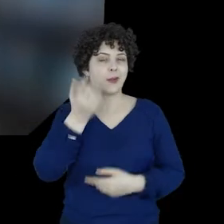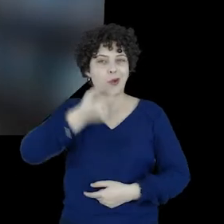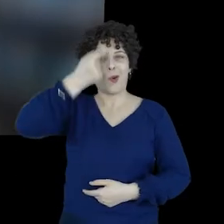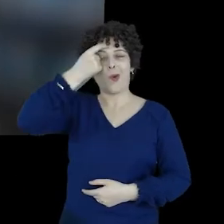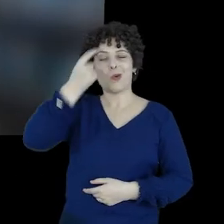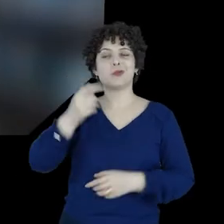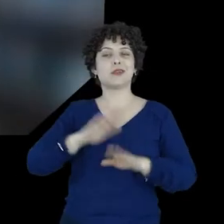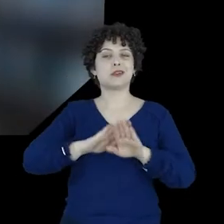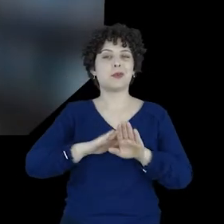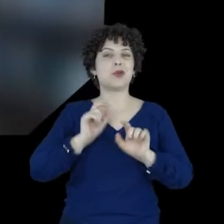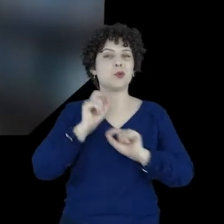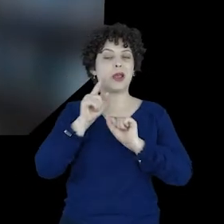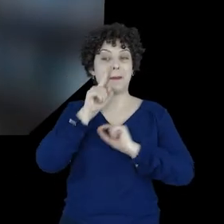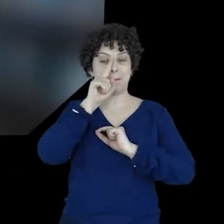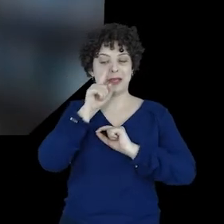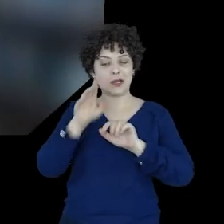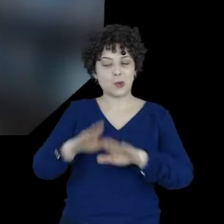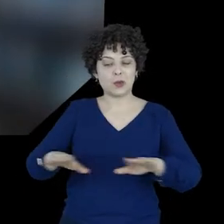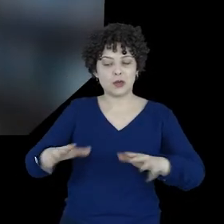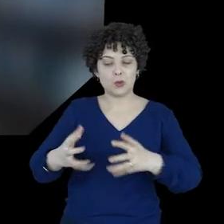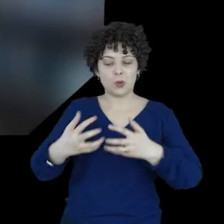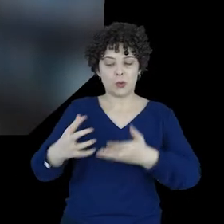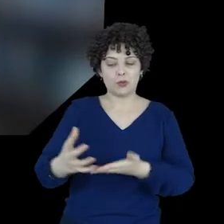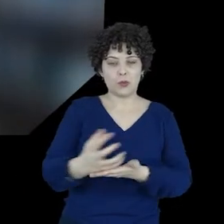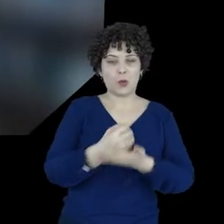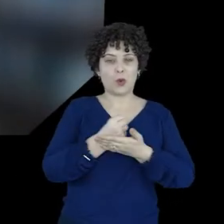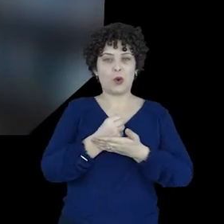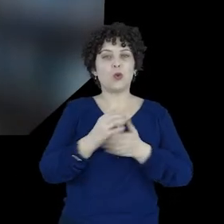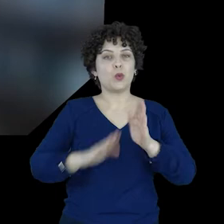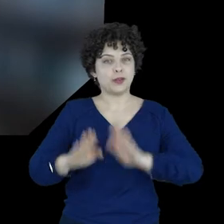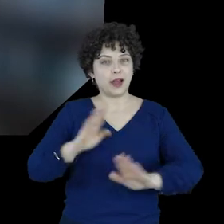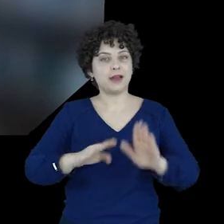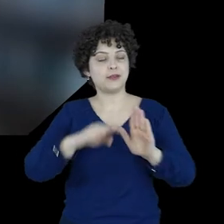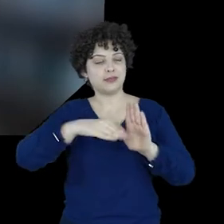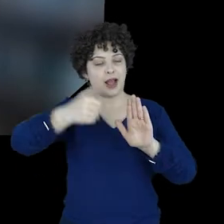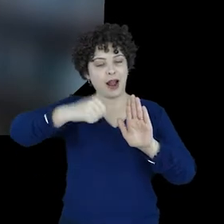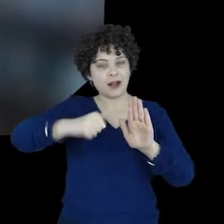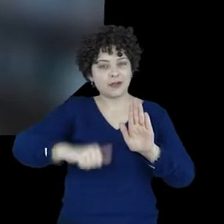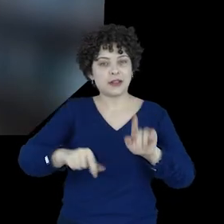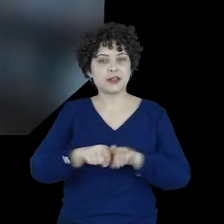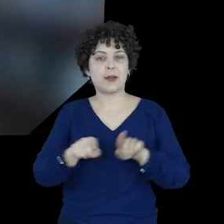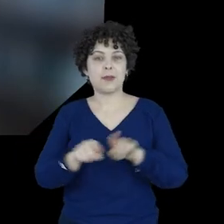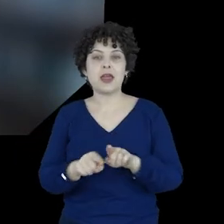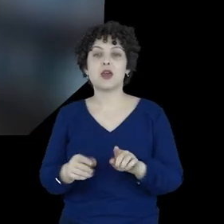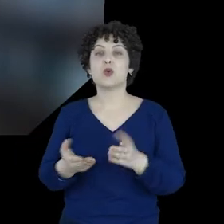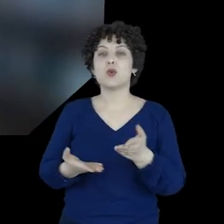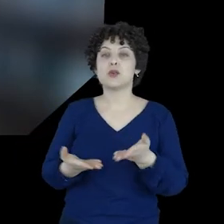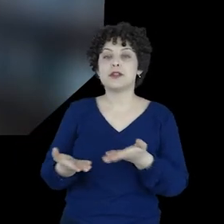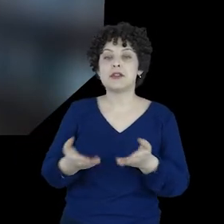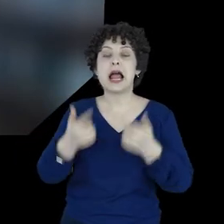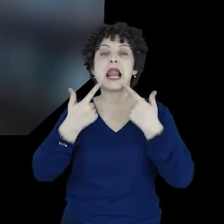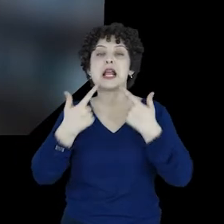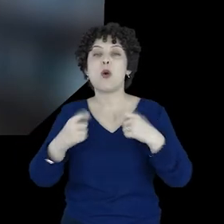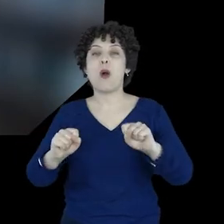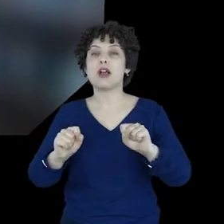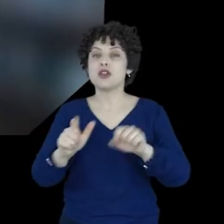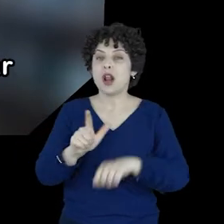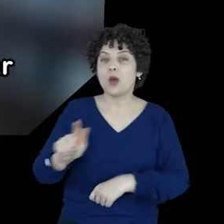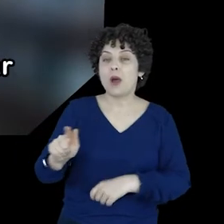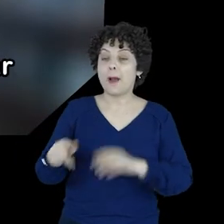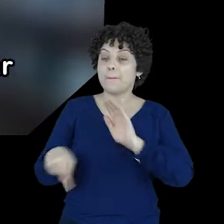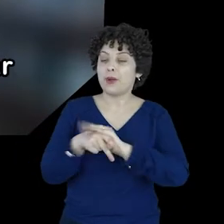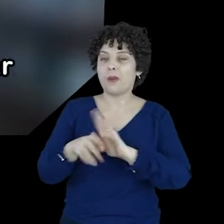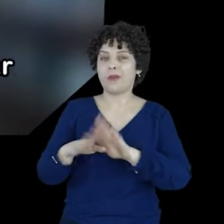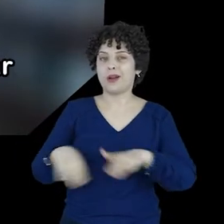the risks arising from the processing of the child's data. They must explain the nature of the service in child-friendly language